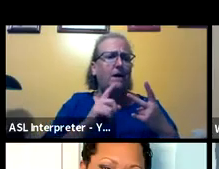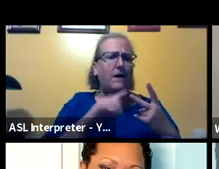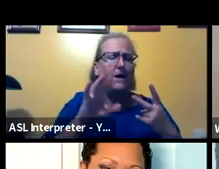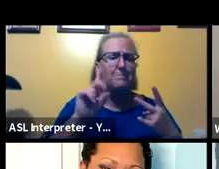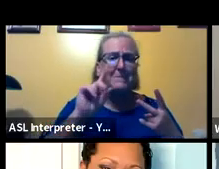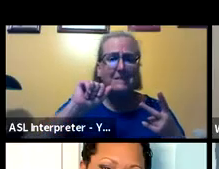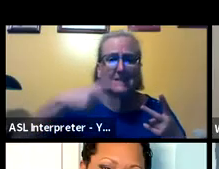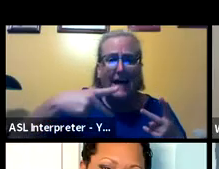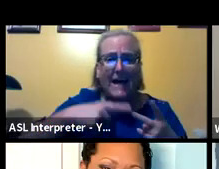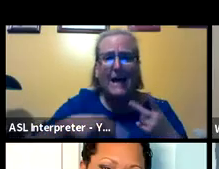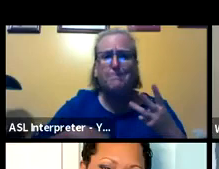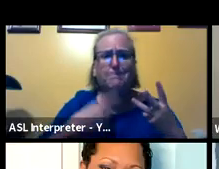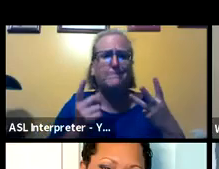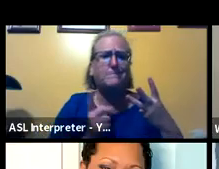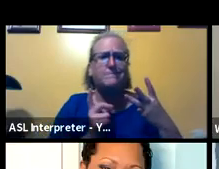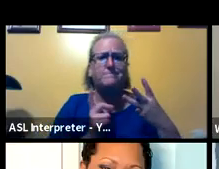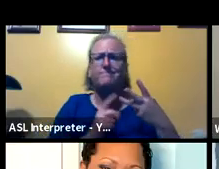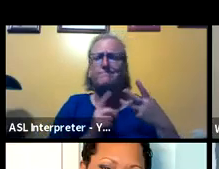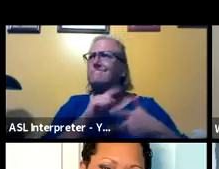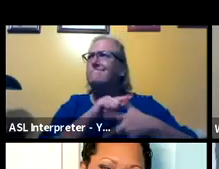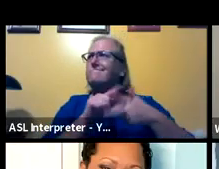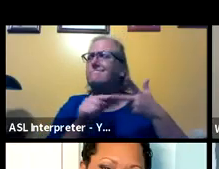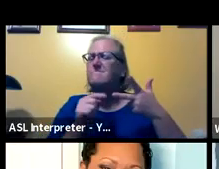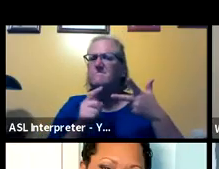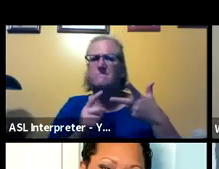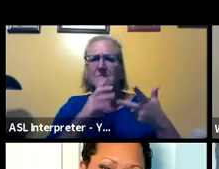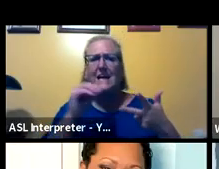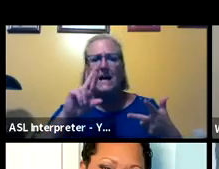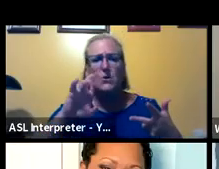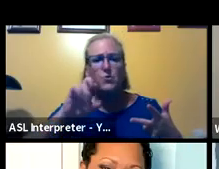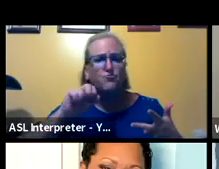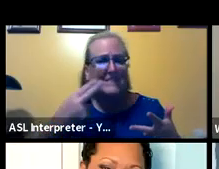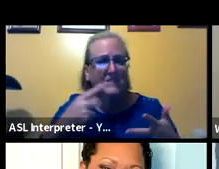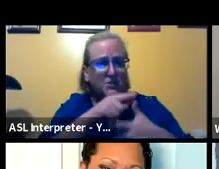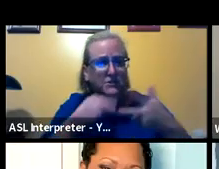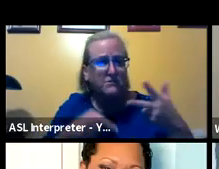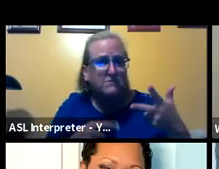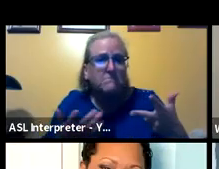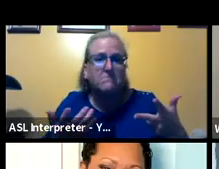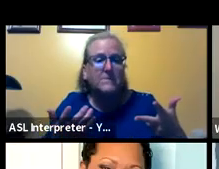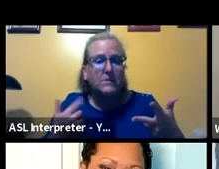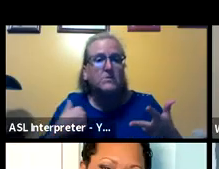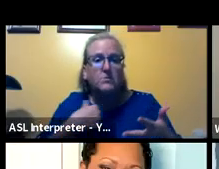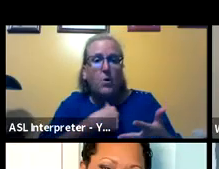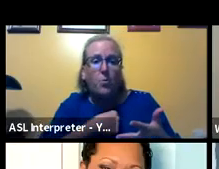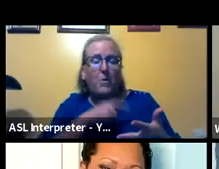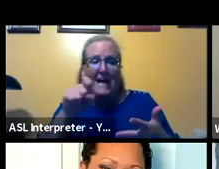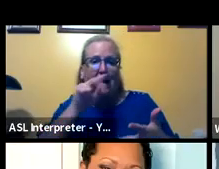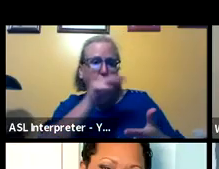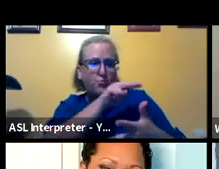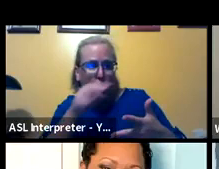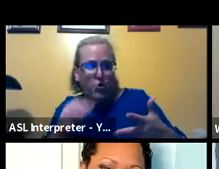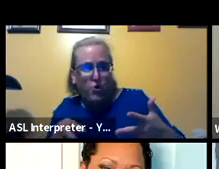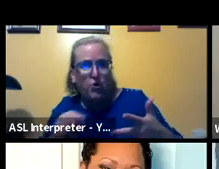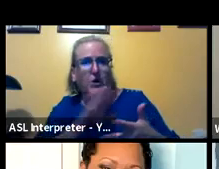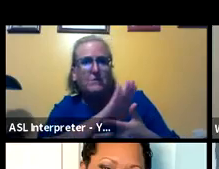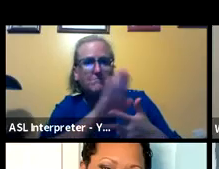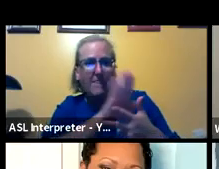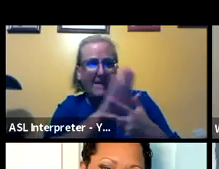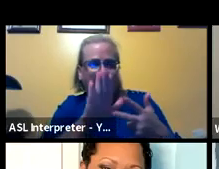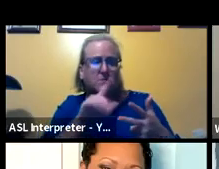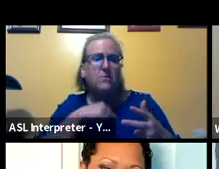the DAP, and Reach. Yeah, and Reach. So we do look over all of those. You look